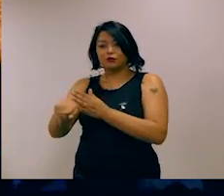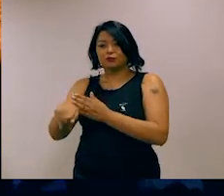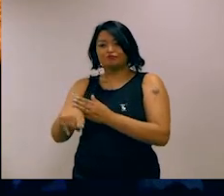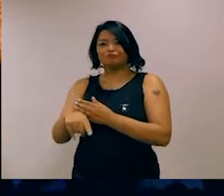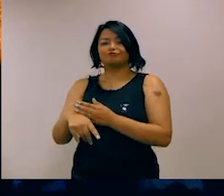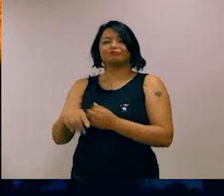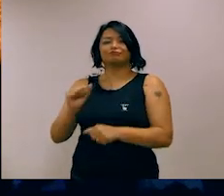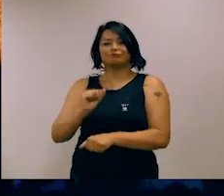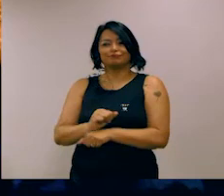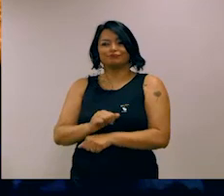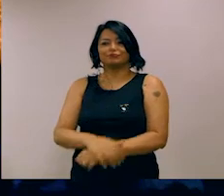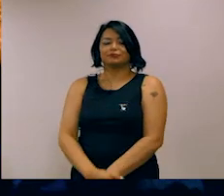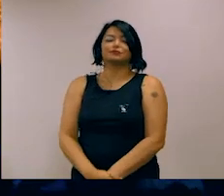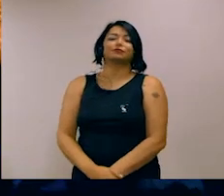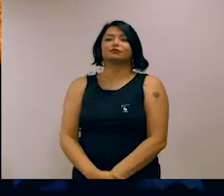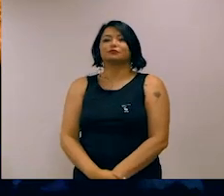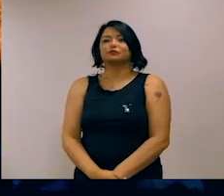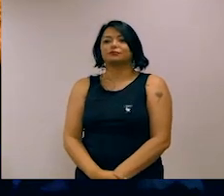You have it.